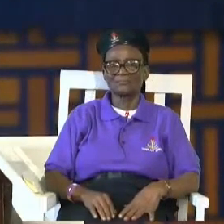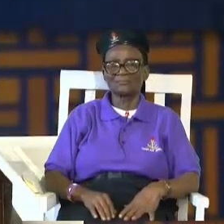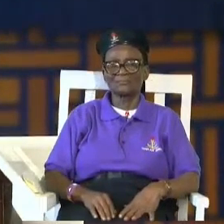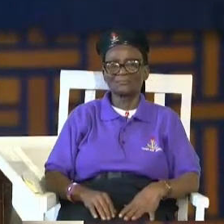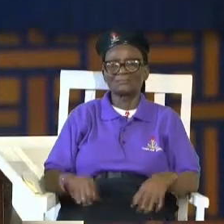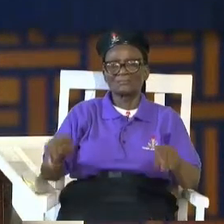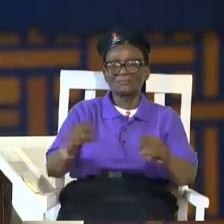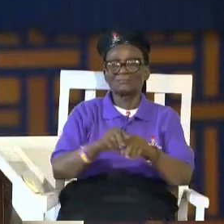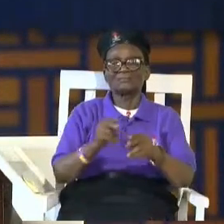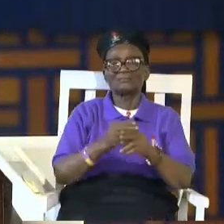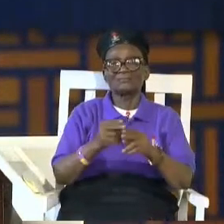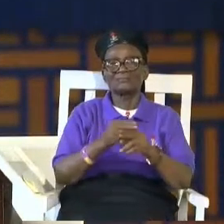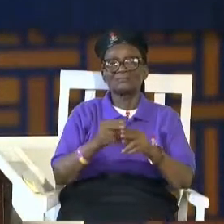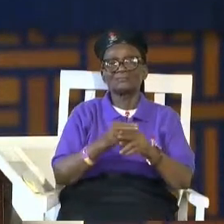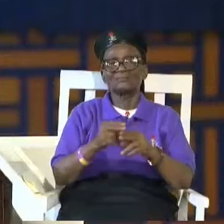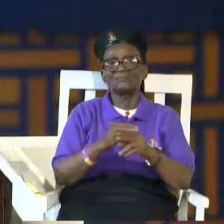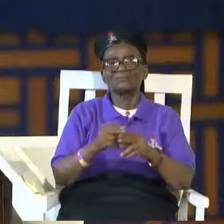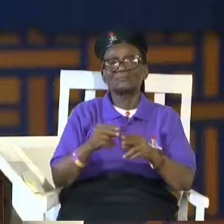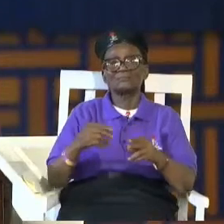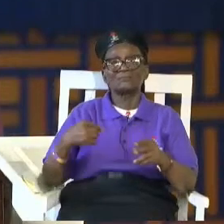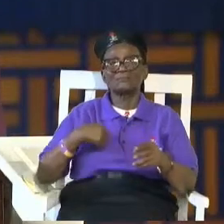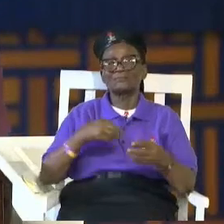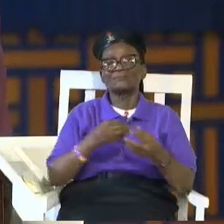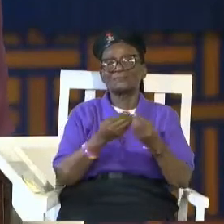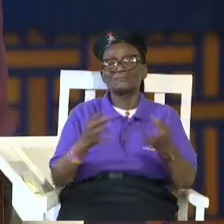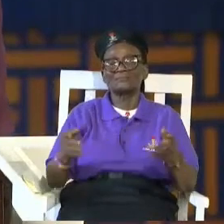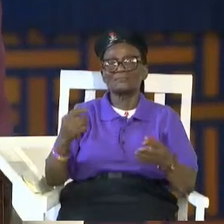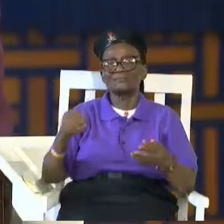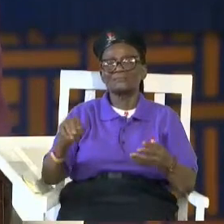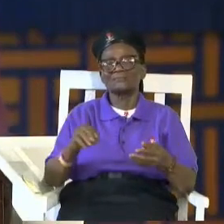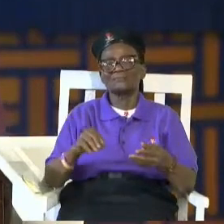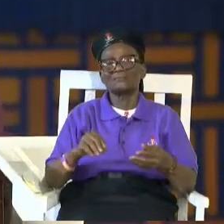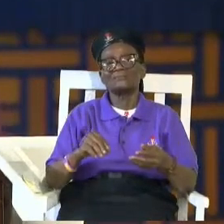As soon as we settle the issue of sin,